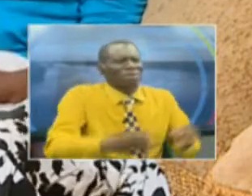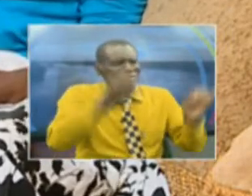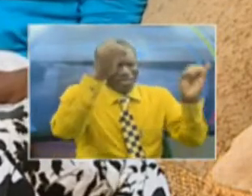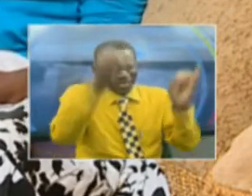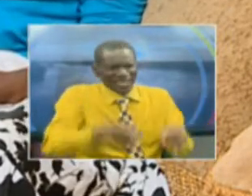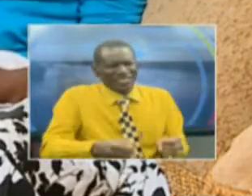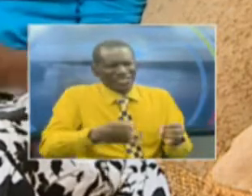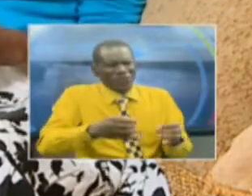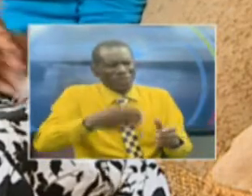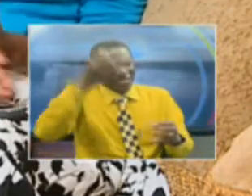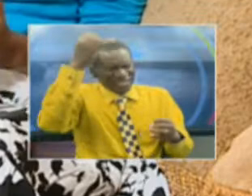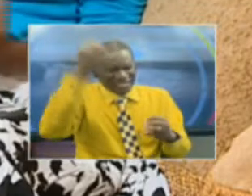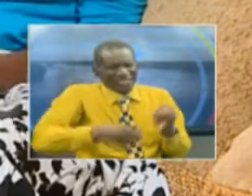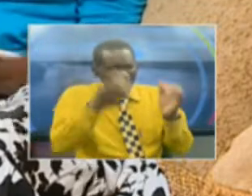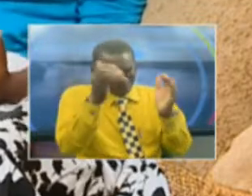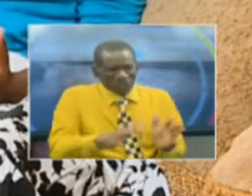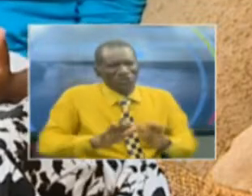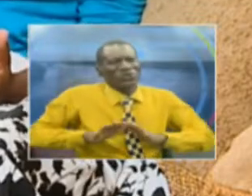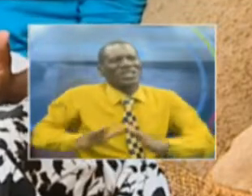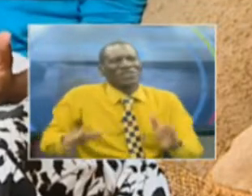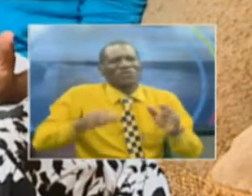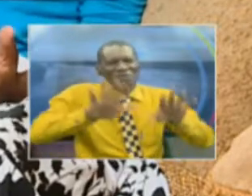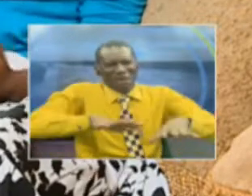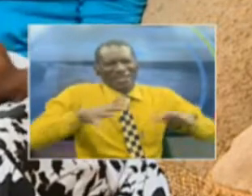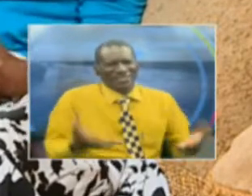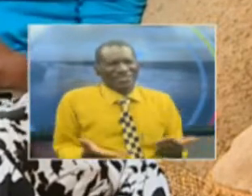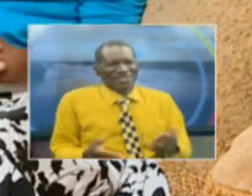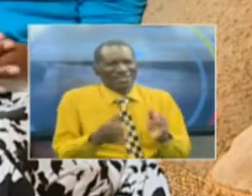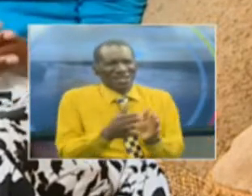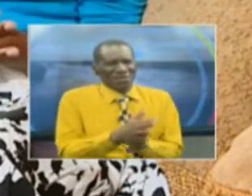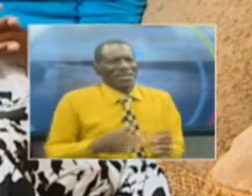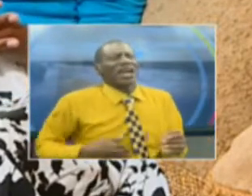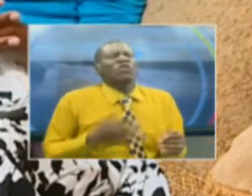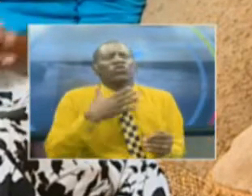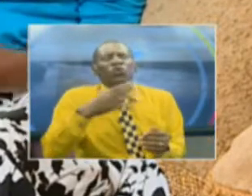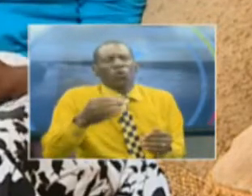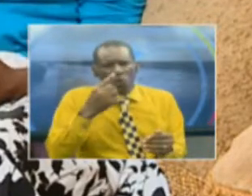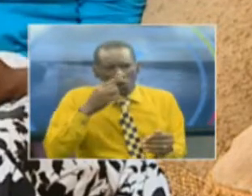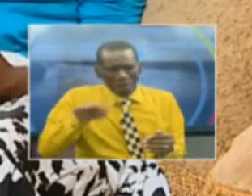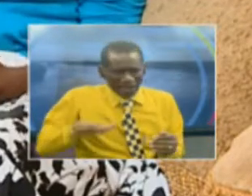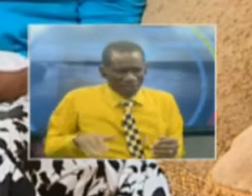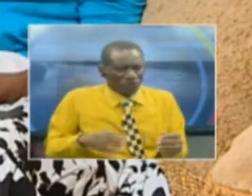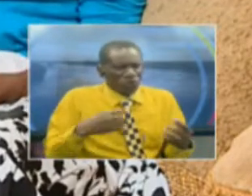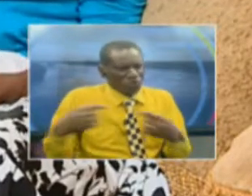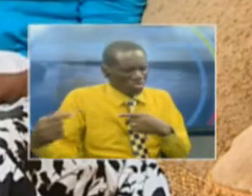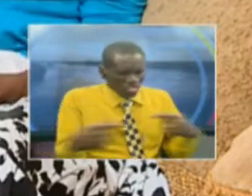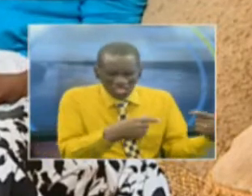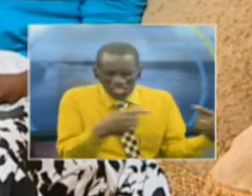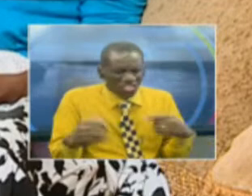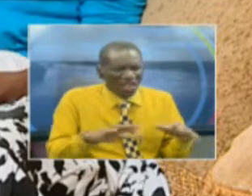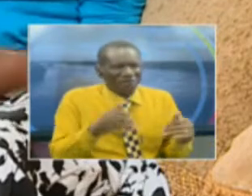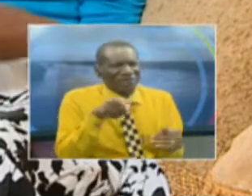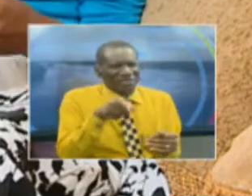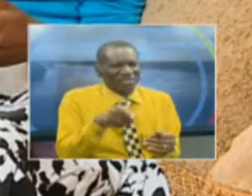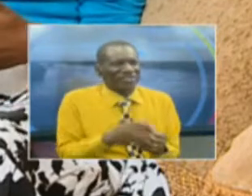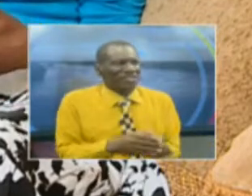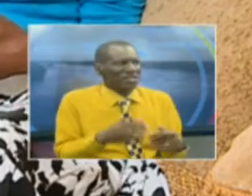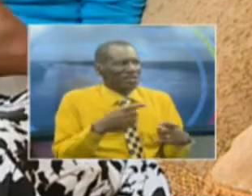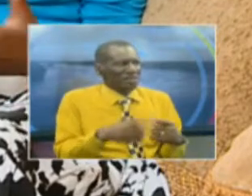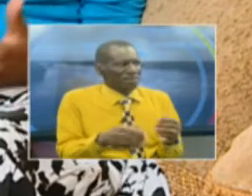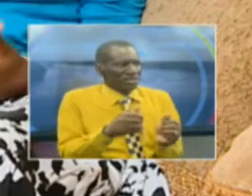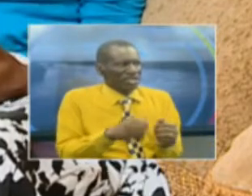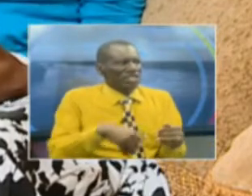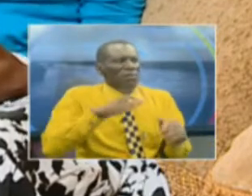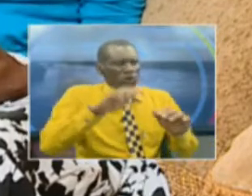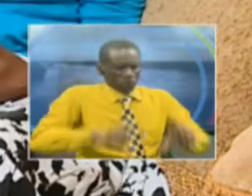person to leave. And I want to get home early. And we would argue all day about that. But the more